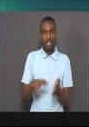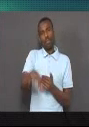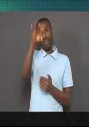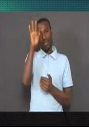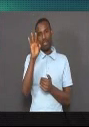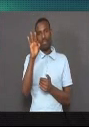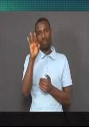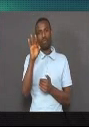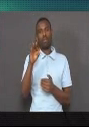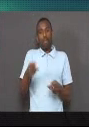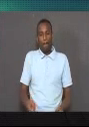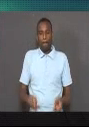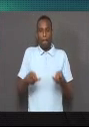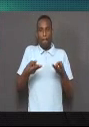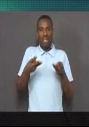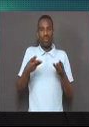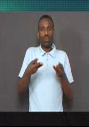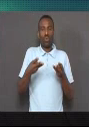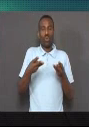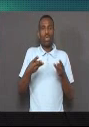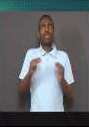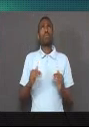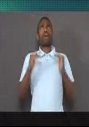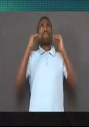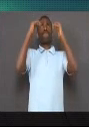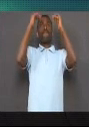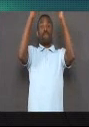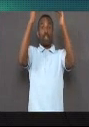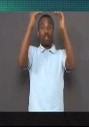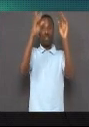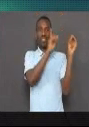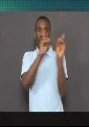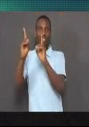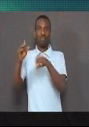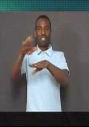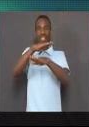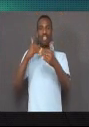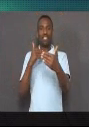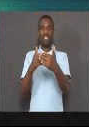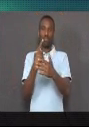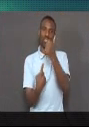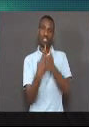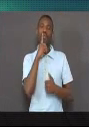obtained when the mass reaches its maximum displacement.